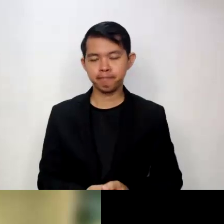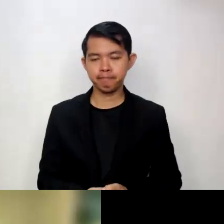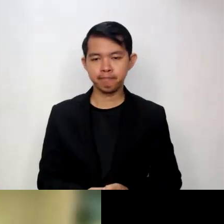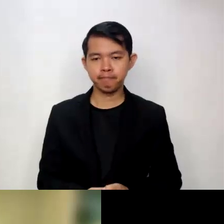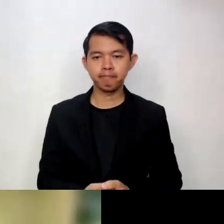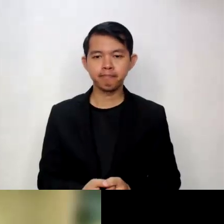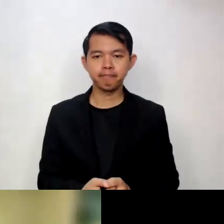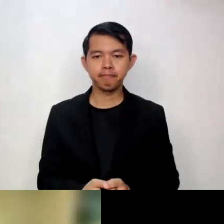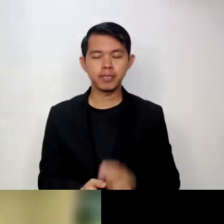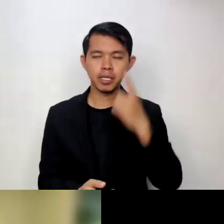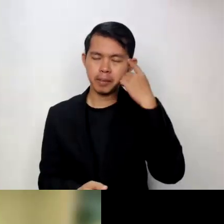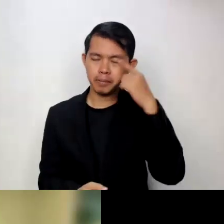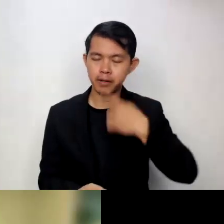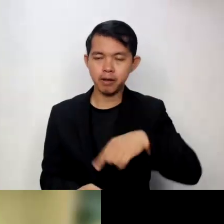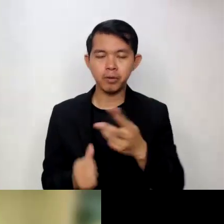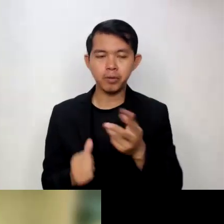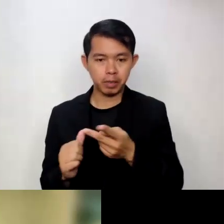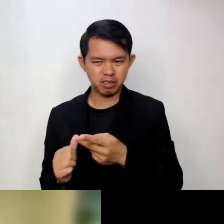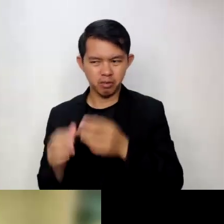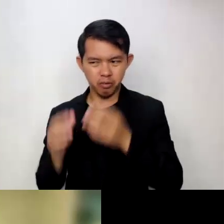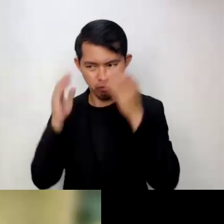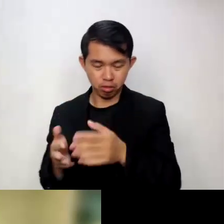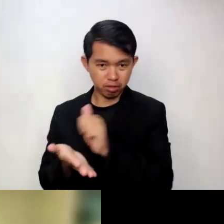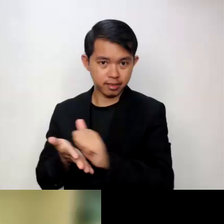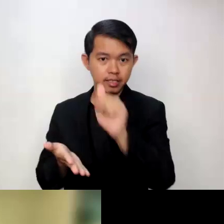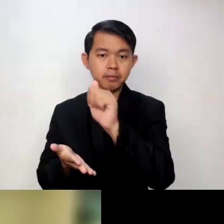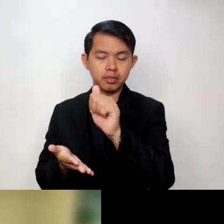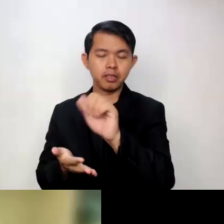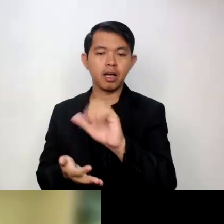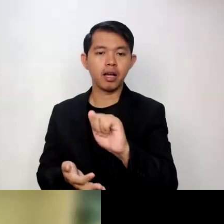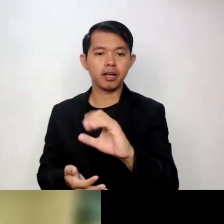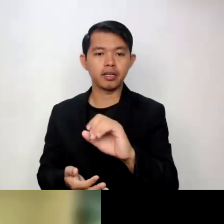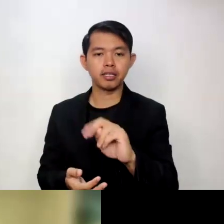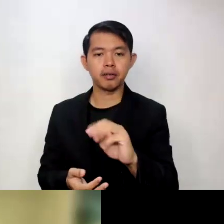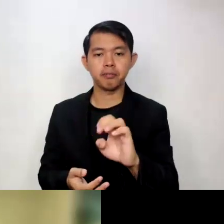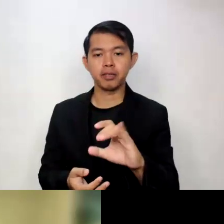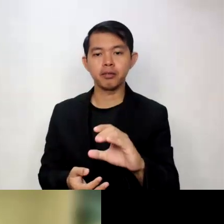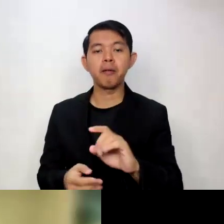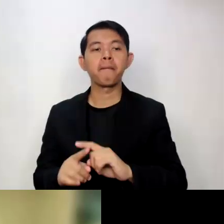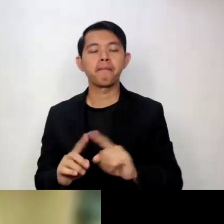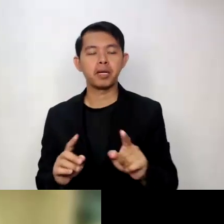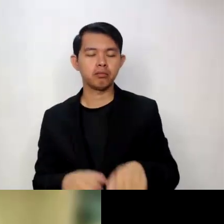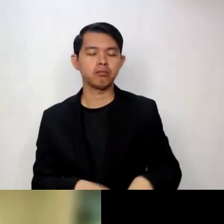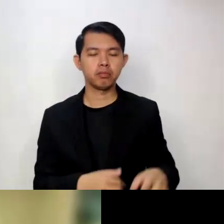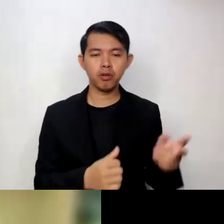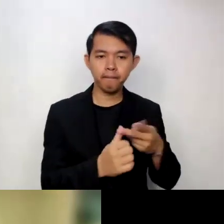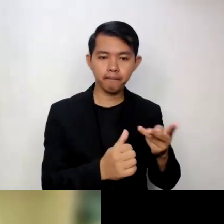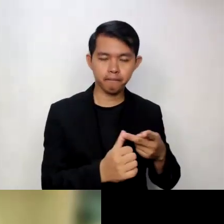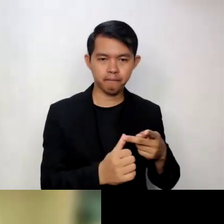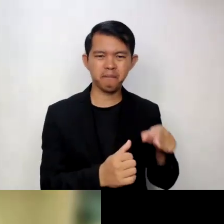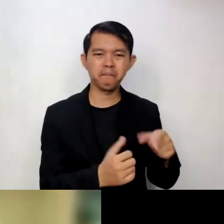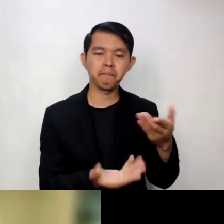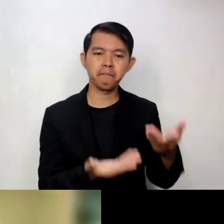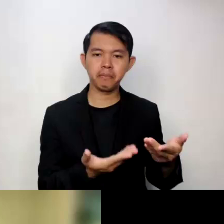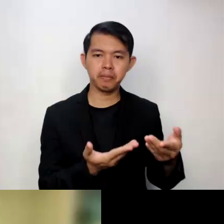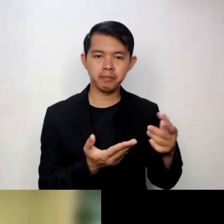ating priorities bilang academics ay hindi mafo-focus doon sa priorities na possibly imposed